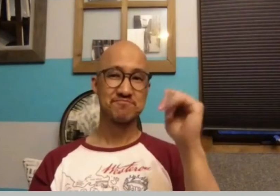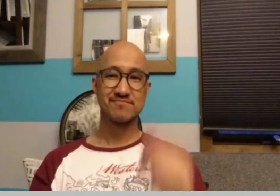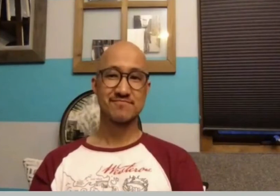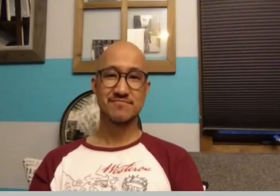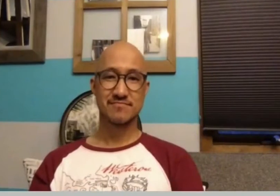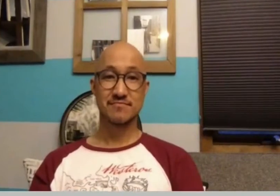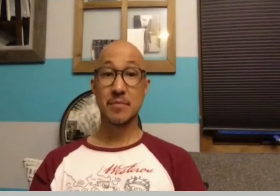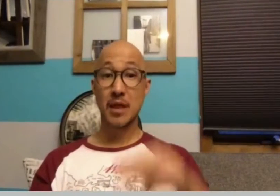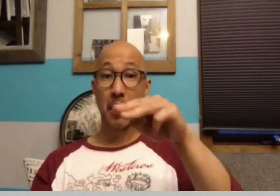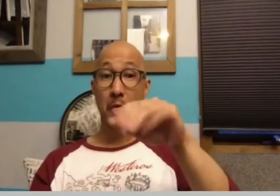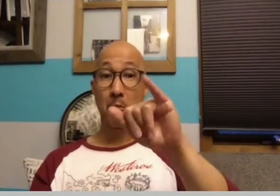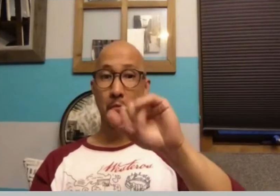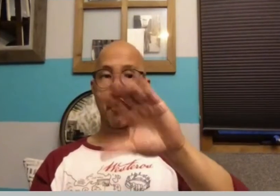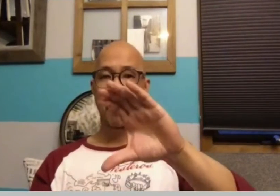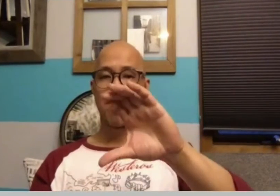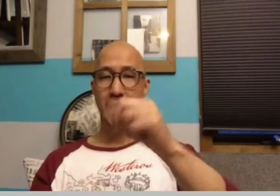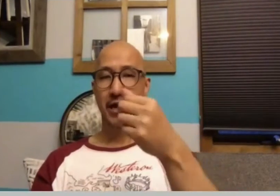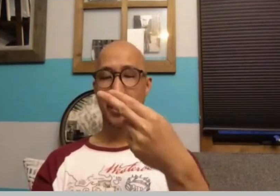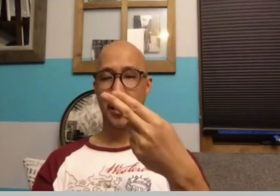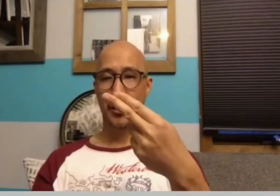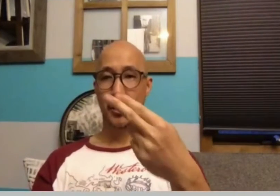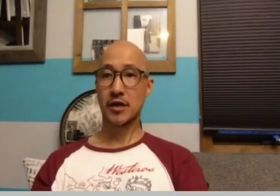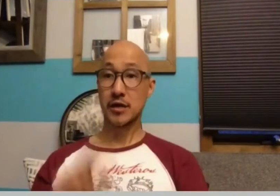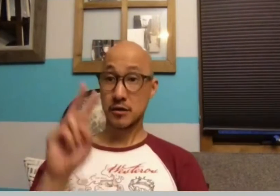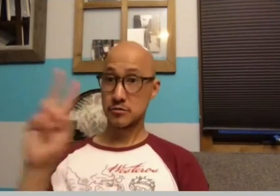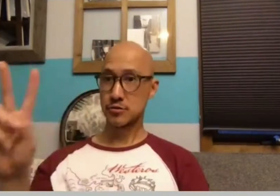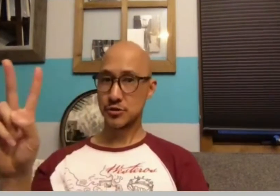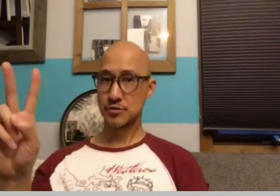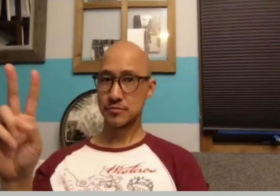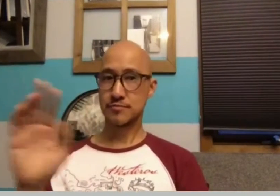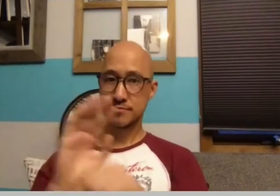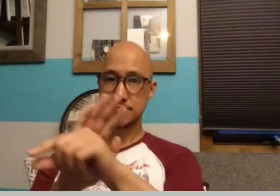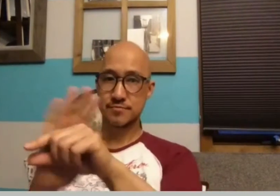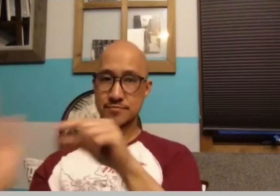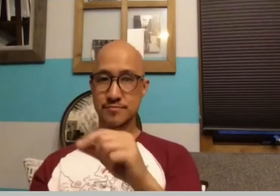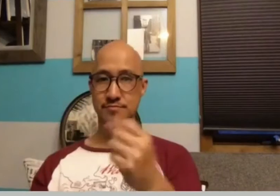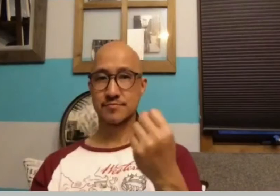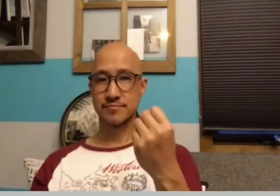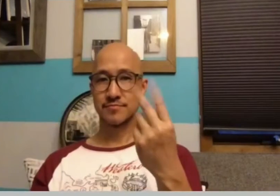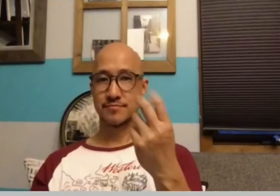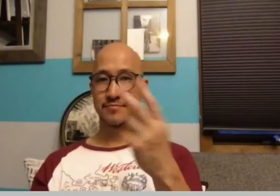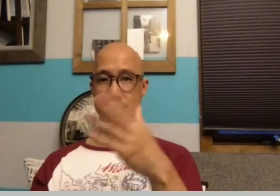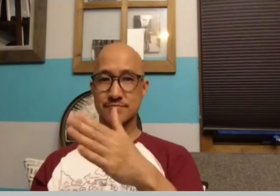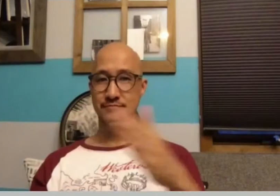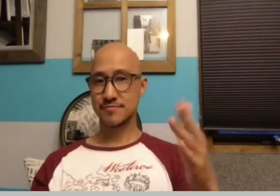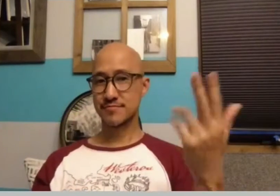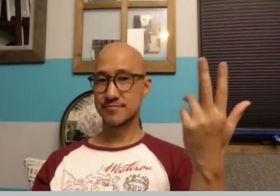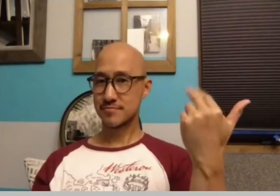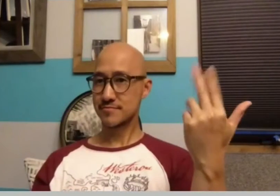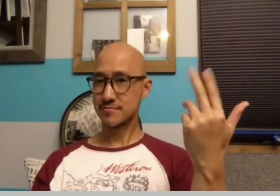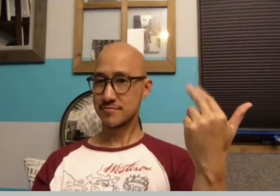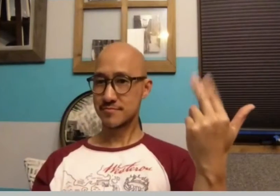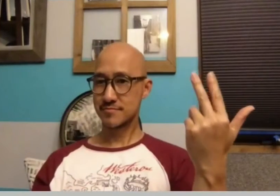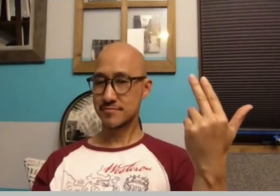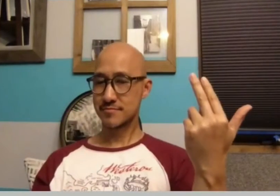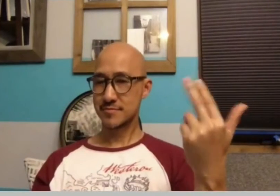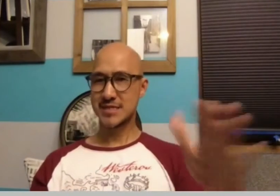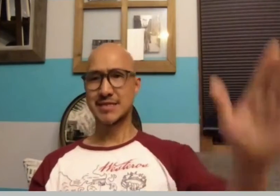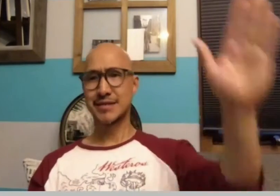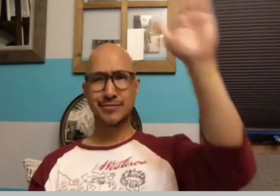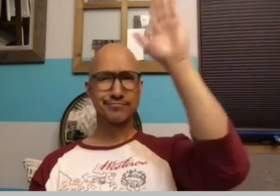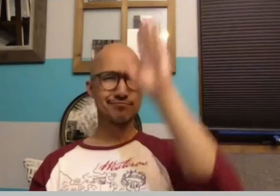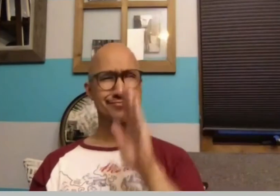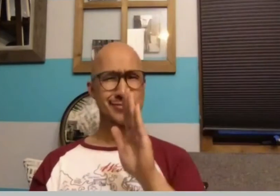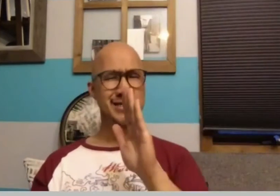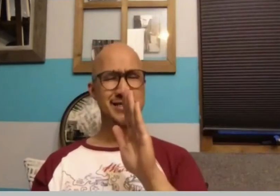Micah chapter 2, Micah 2 verses 12 and 13. So in Micah's 1-3, he's in the middle of condemning both Israel and